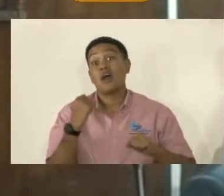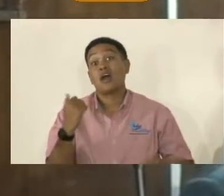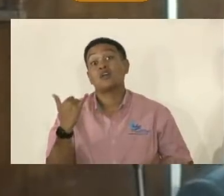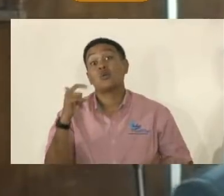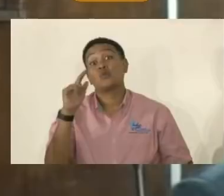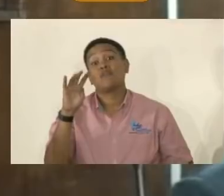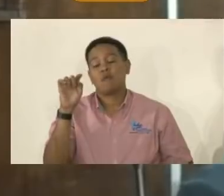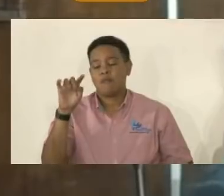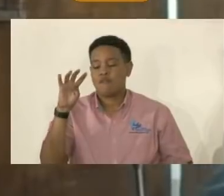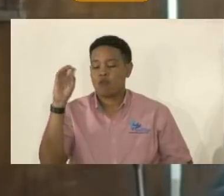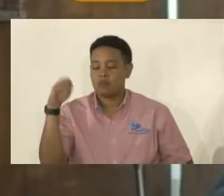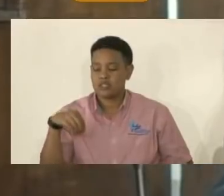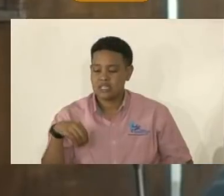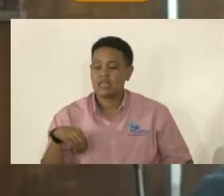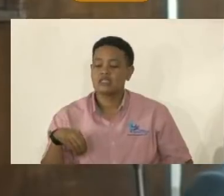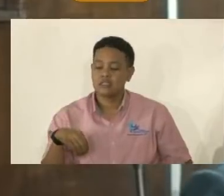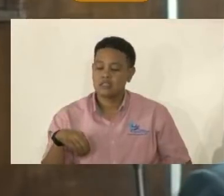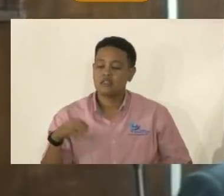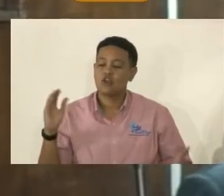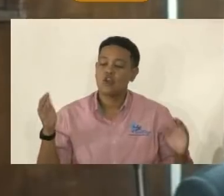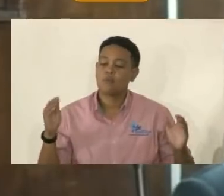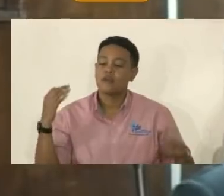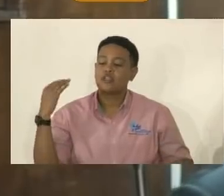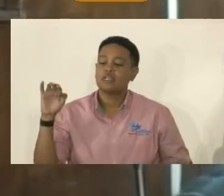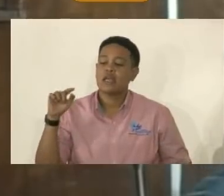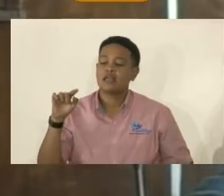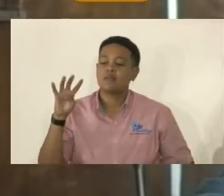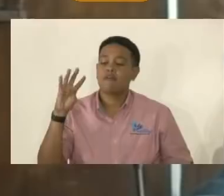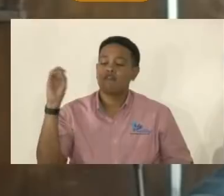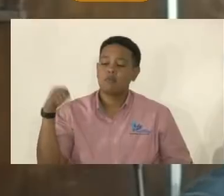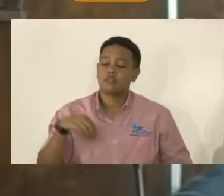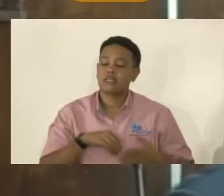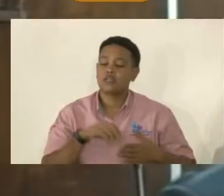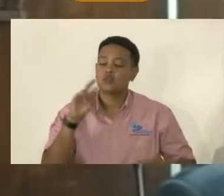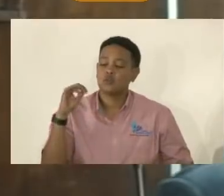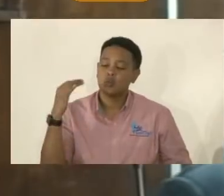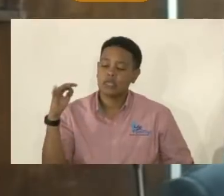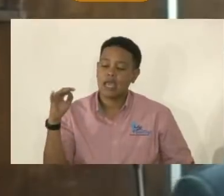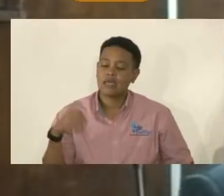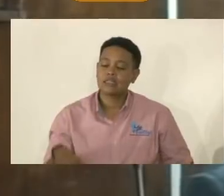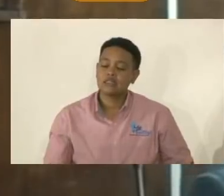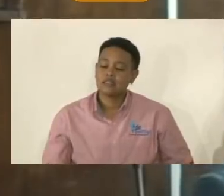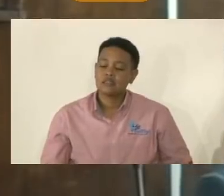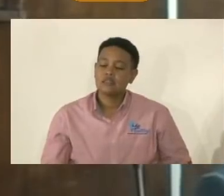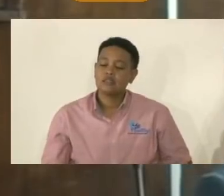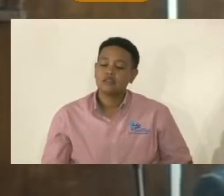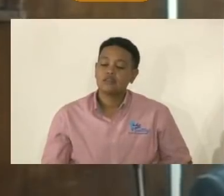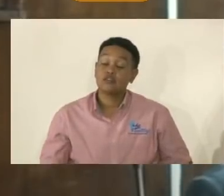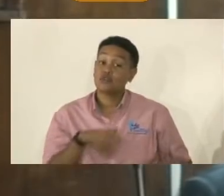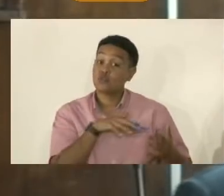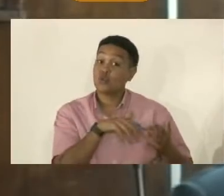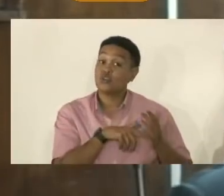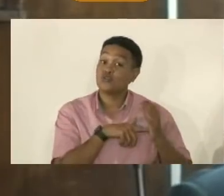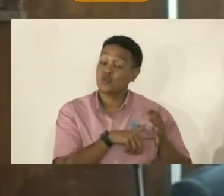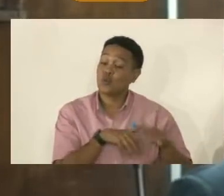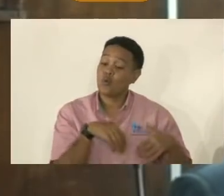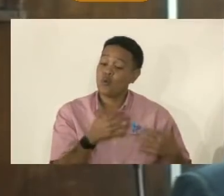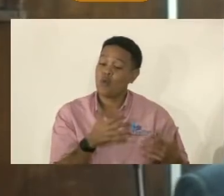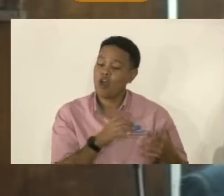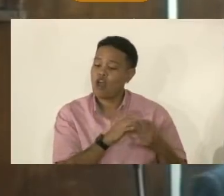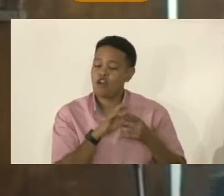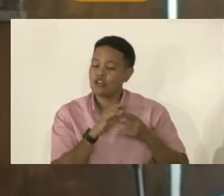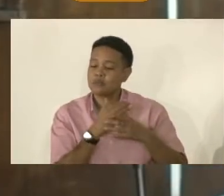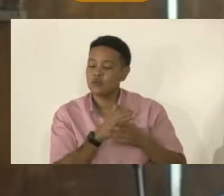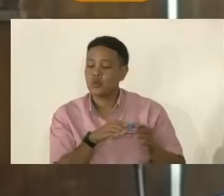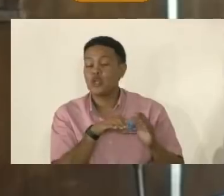now at 24.4% compared to 19% in 2019. Studies have shown that there's a